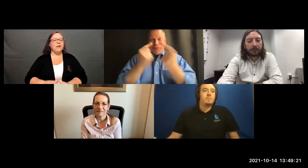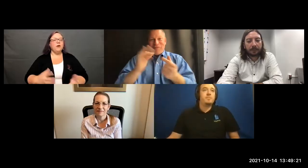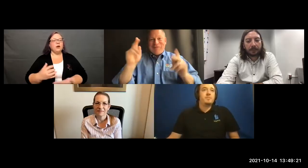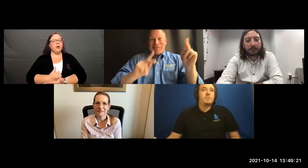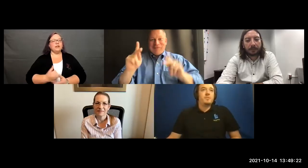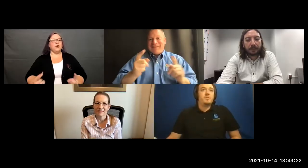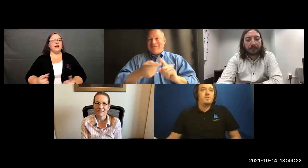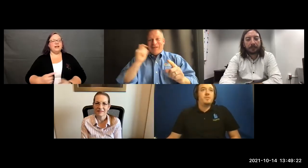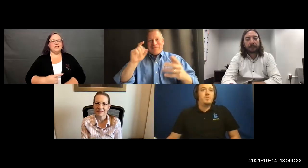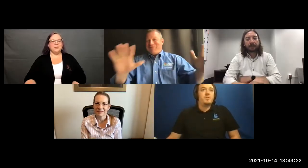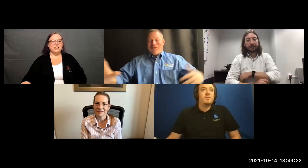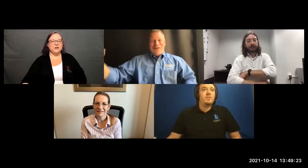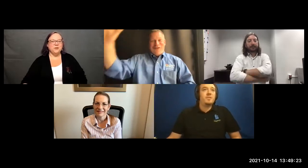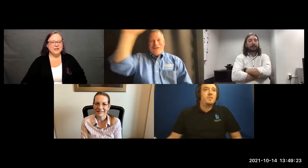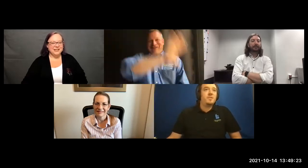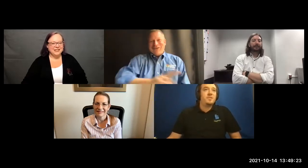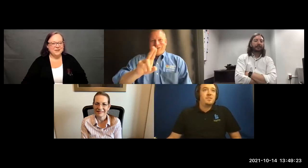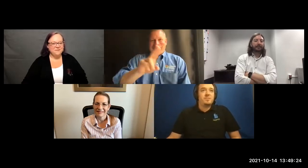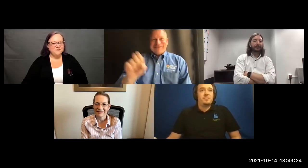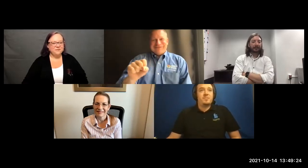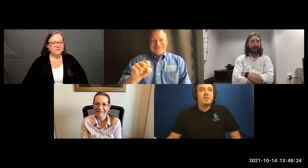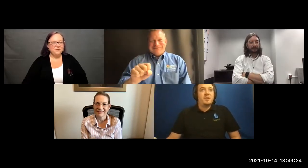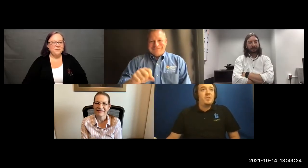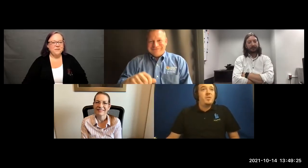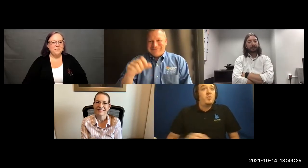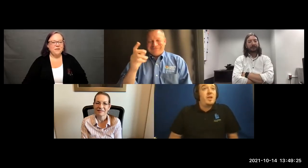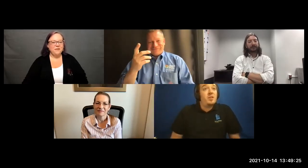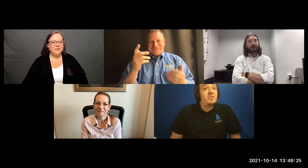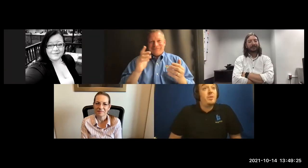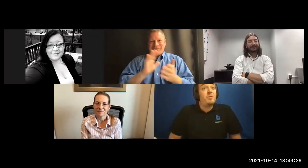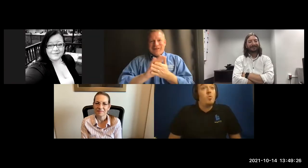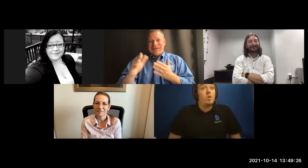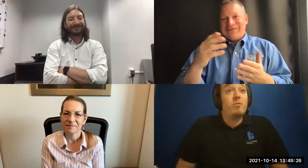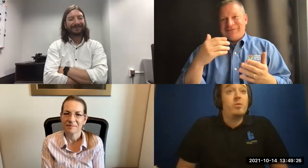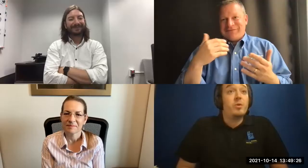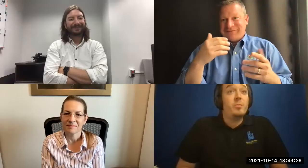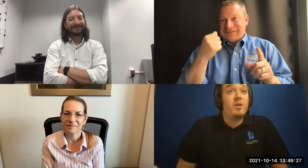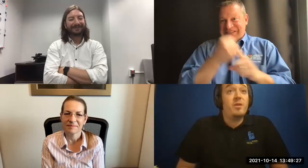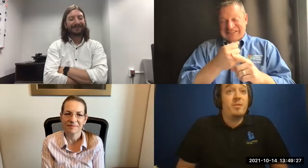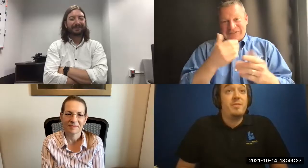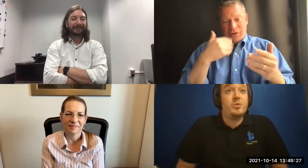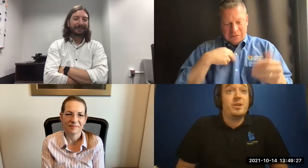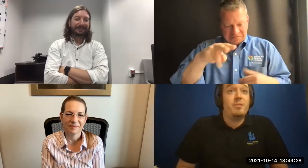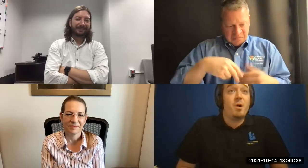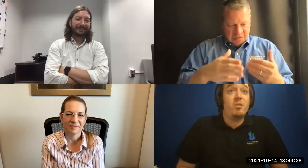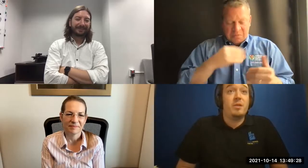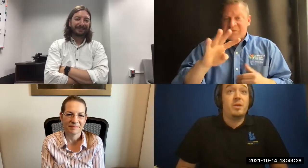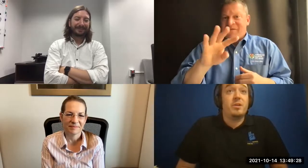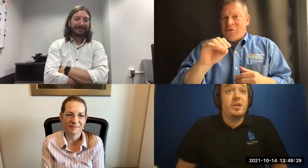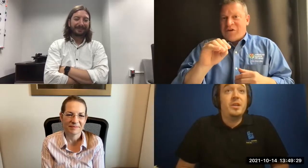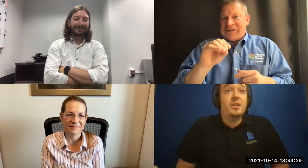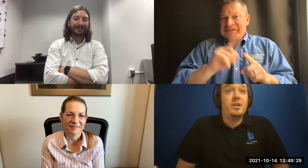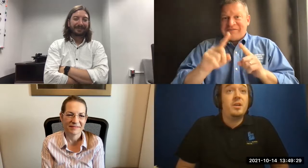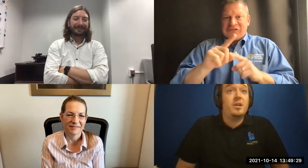name, we are going to go ahead and switch interpreters at this time. Looks like we have a wonderful group of individuals here from all